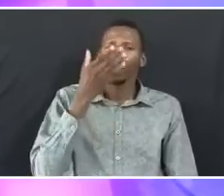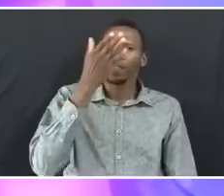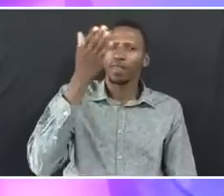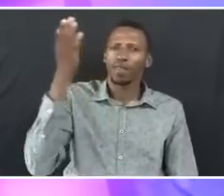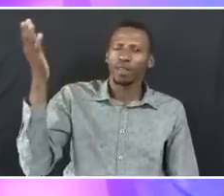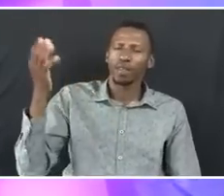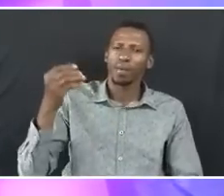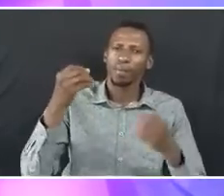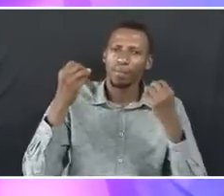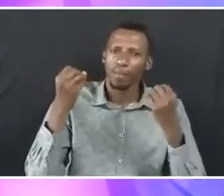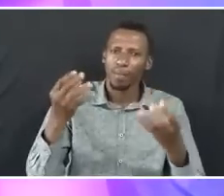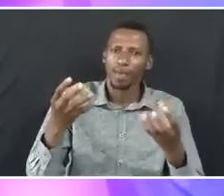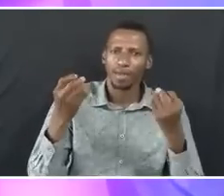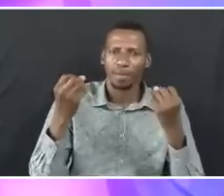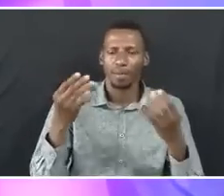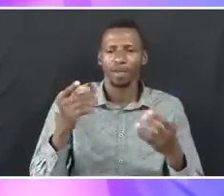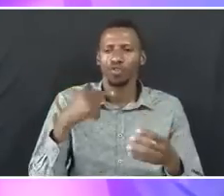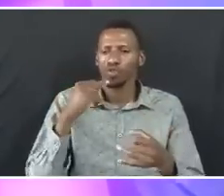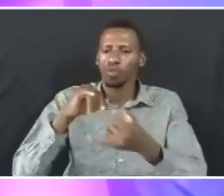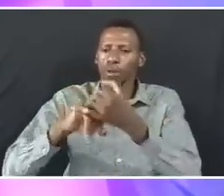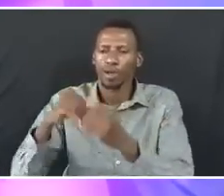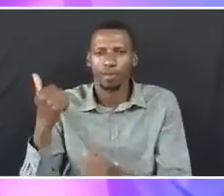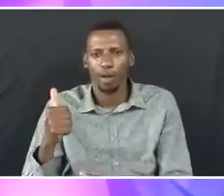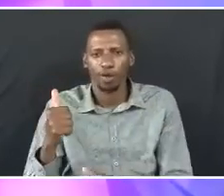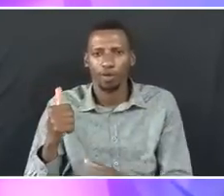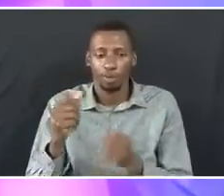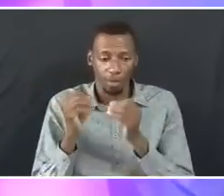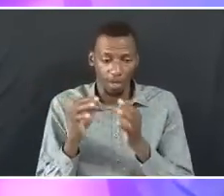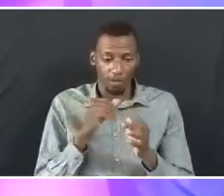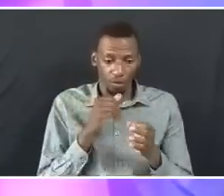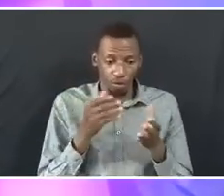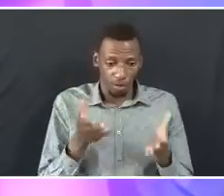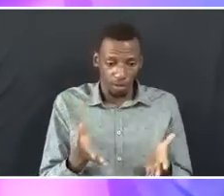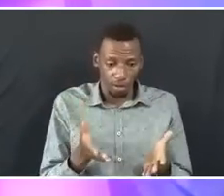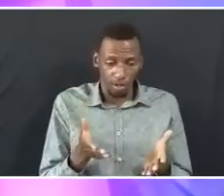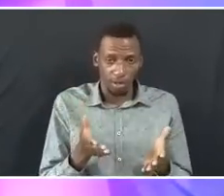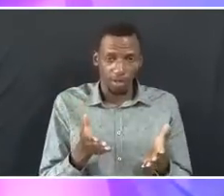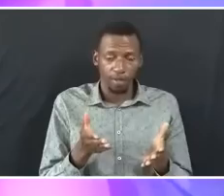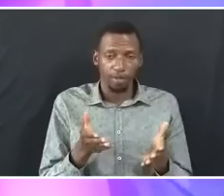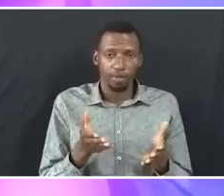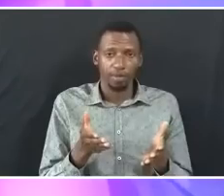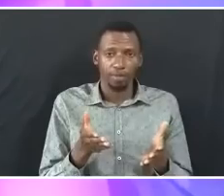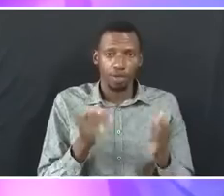single. If not in Newlife, get them in Nairobi Central.